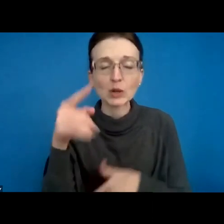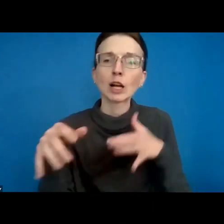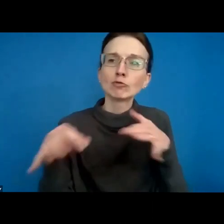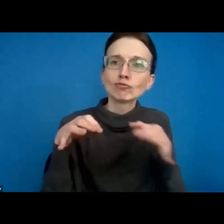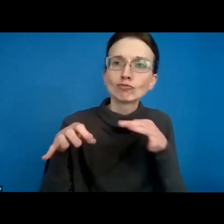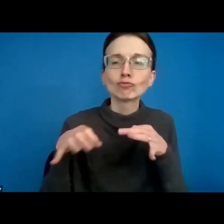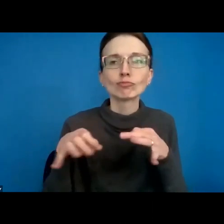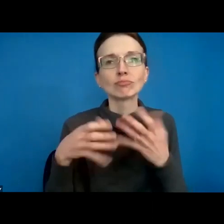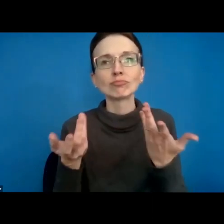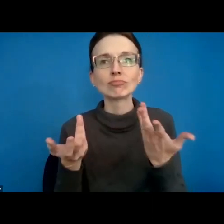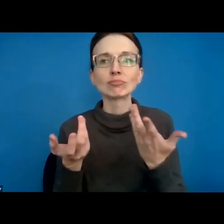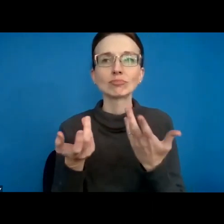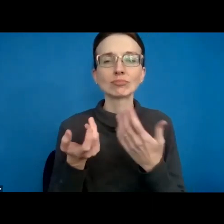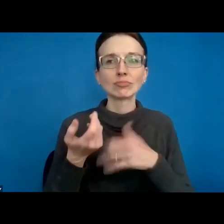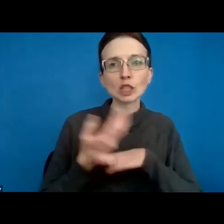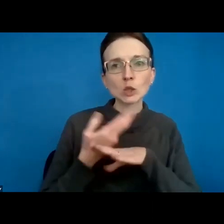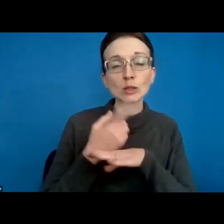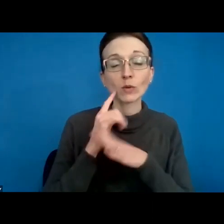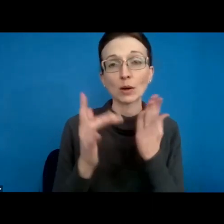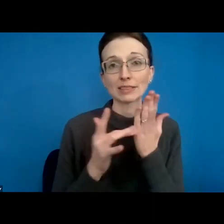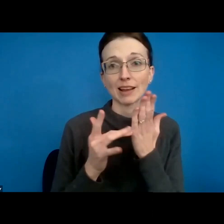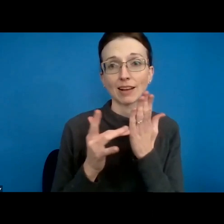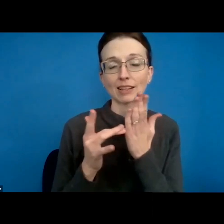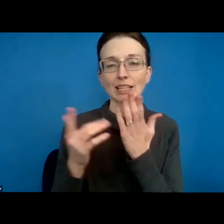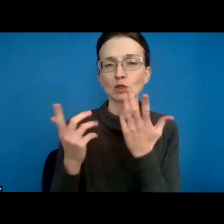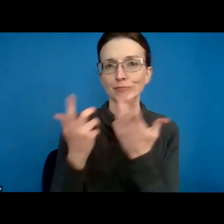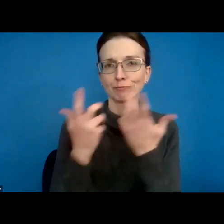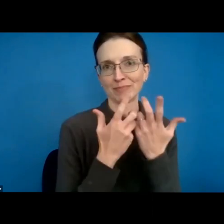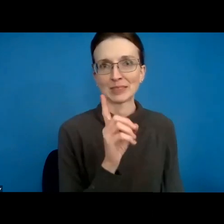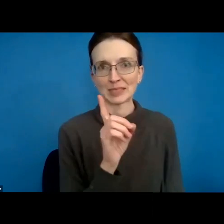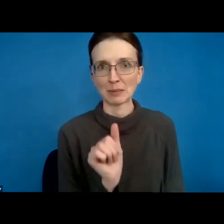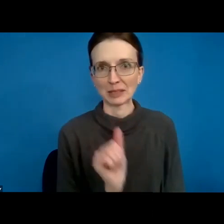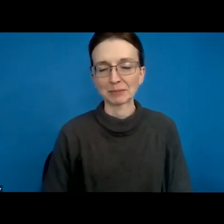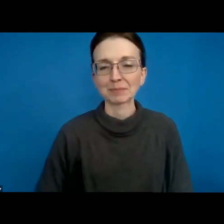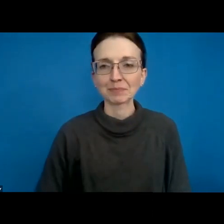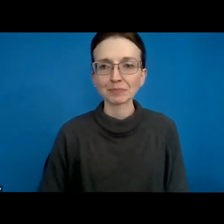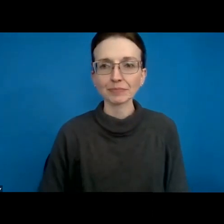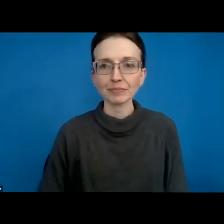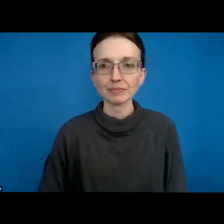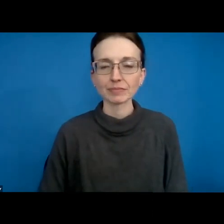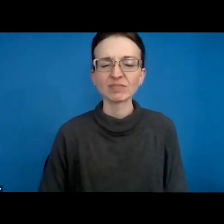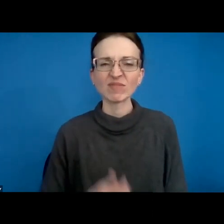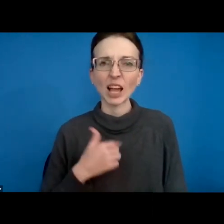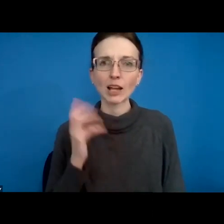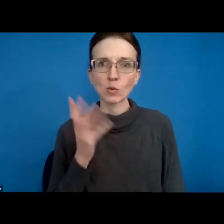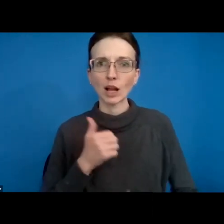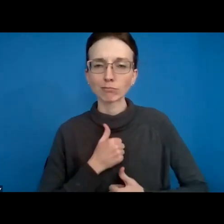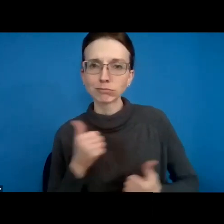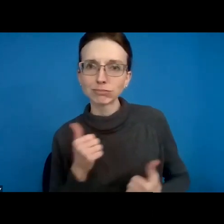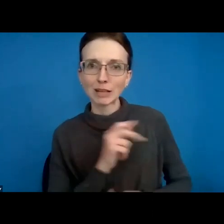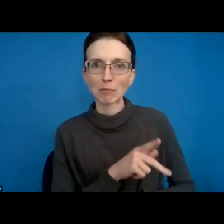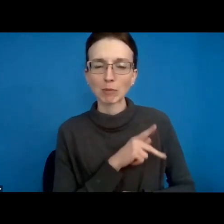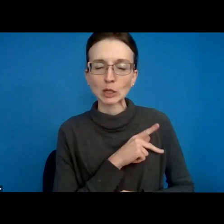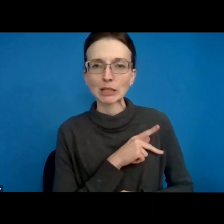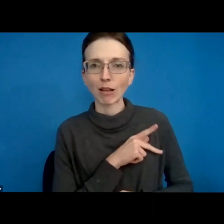uses of technology with disability, but I am going to be a bit more personal and a bit more